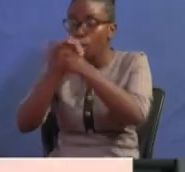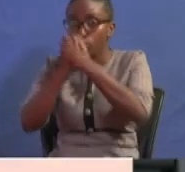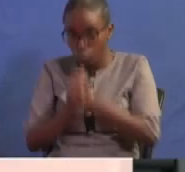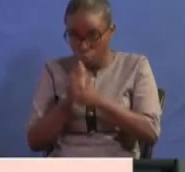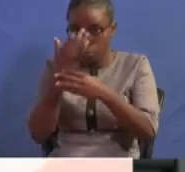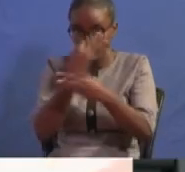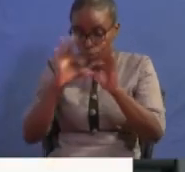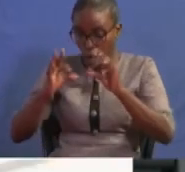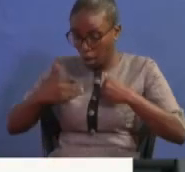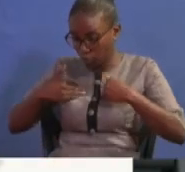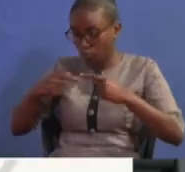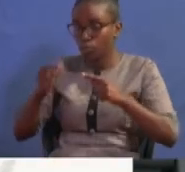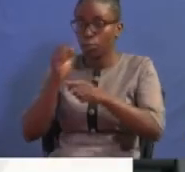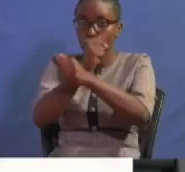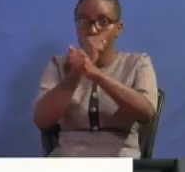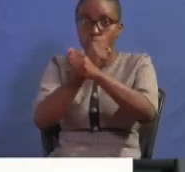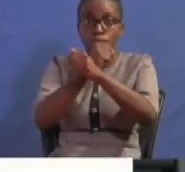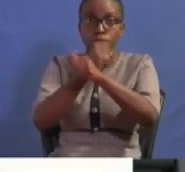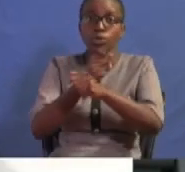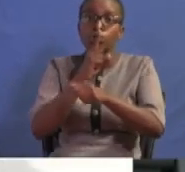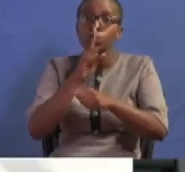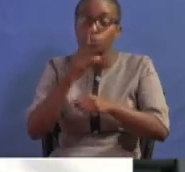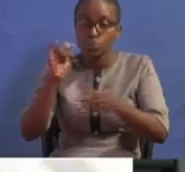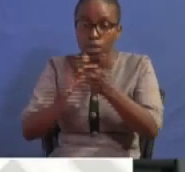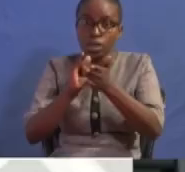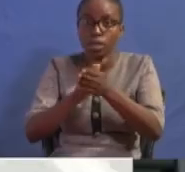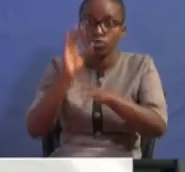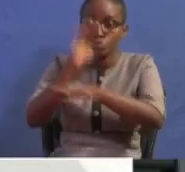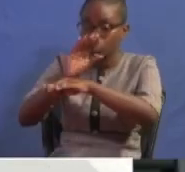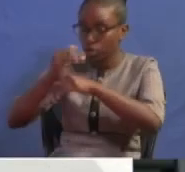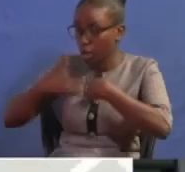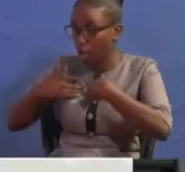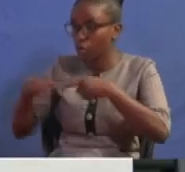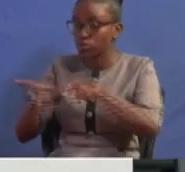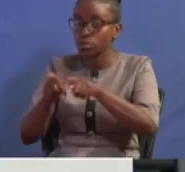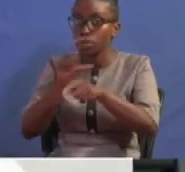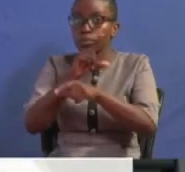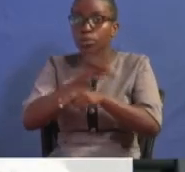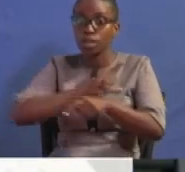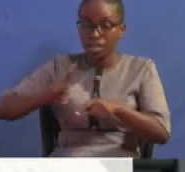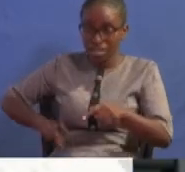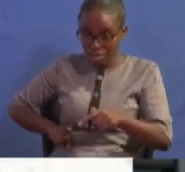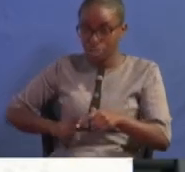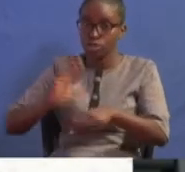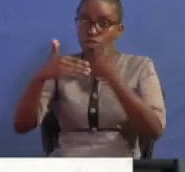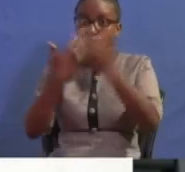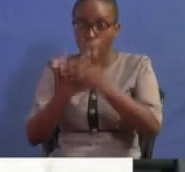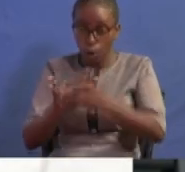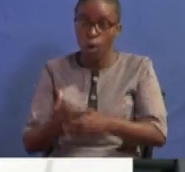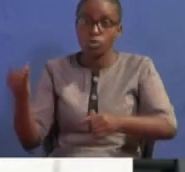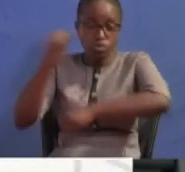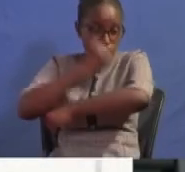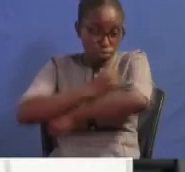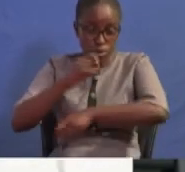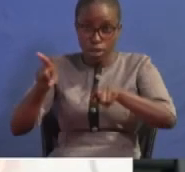protected. And I want to give assurance to the church and to the religious institutions in Kenya that